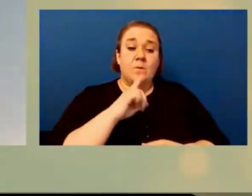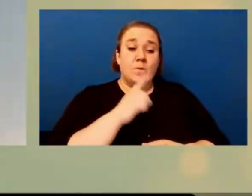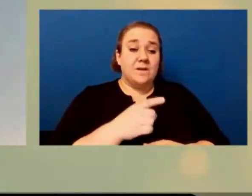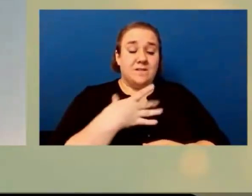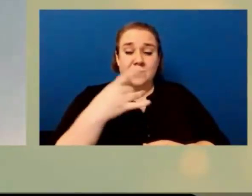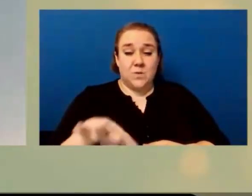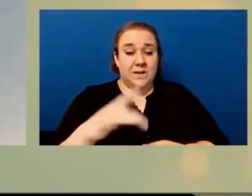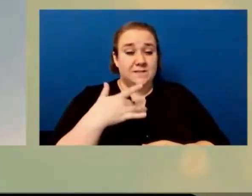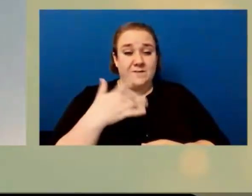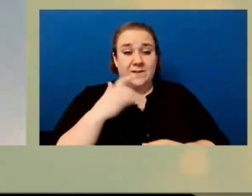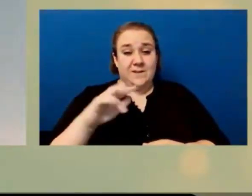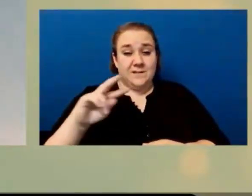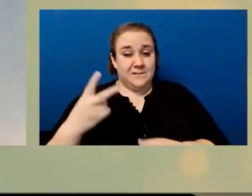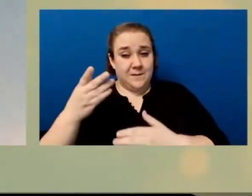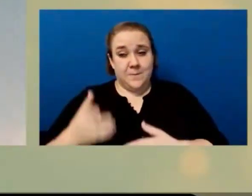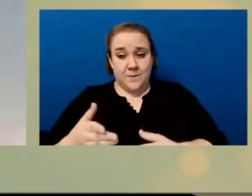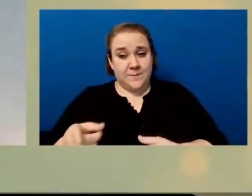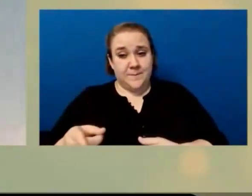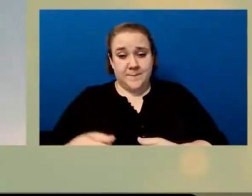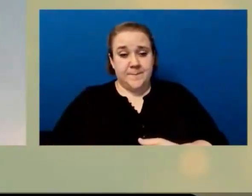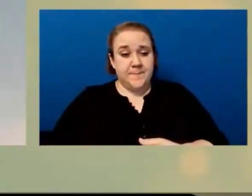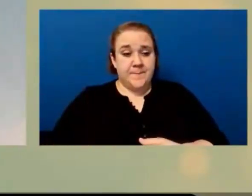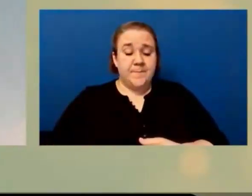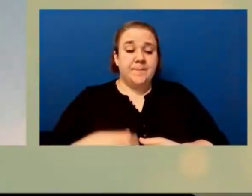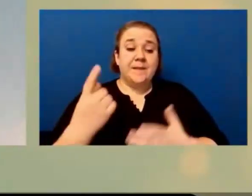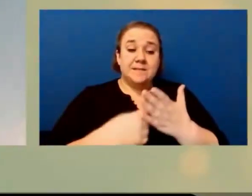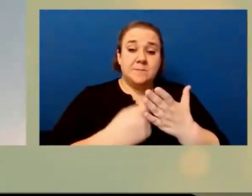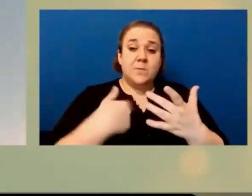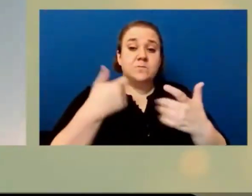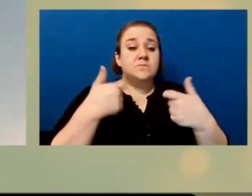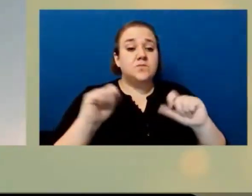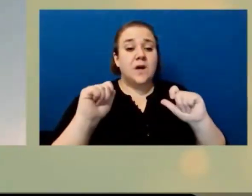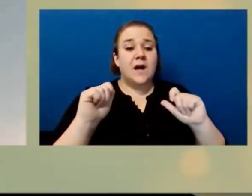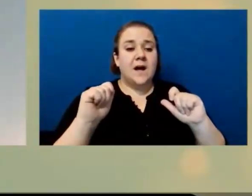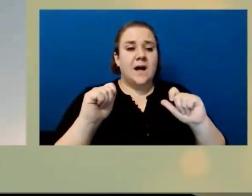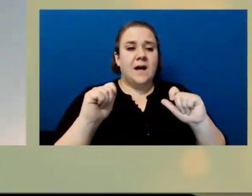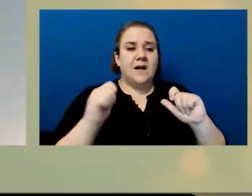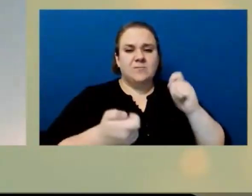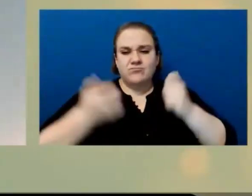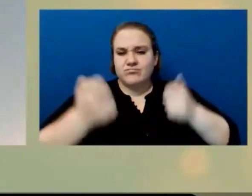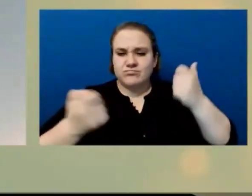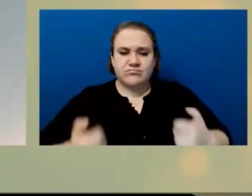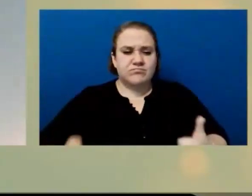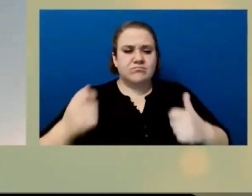from that interdependence, we could be safe. Maybe alone on our own, it wouldn't ache.